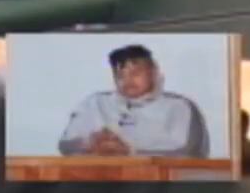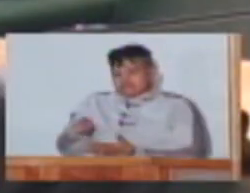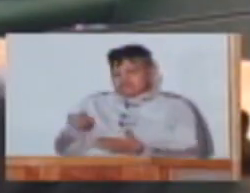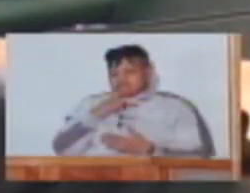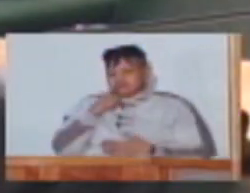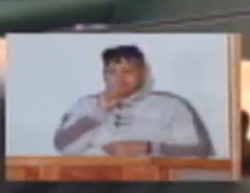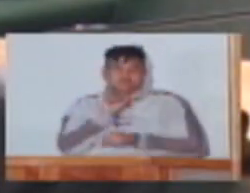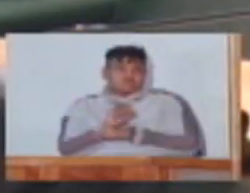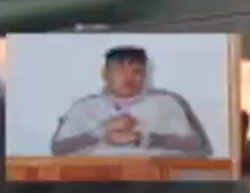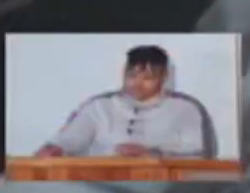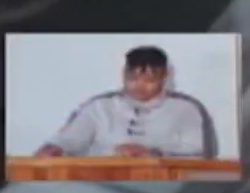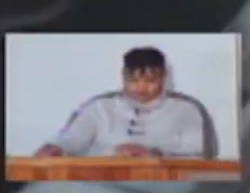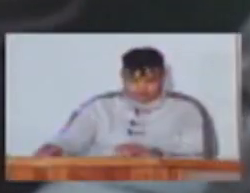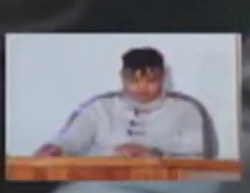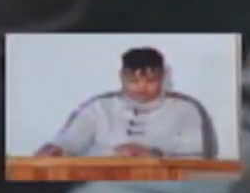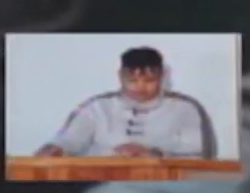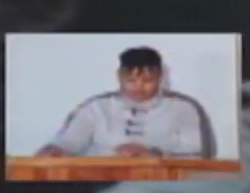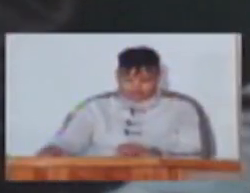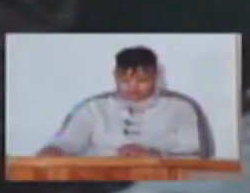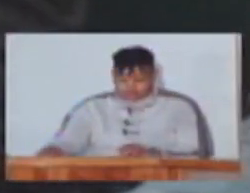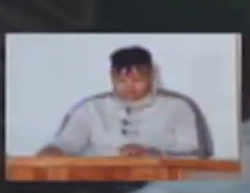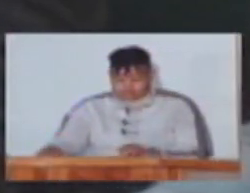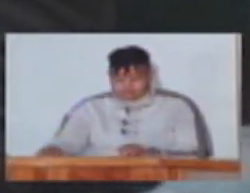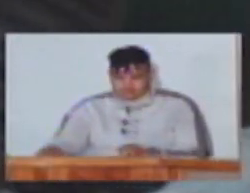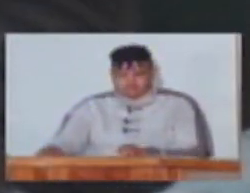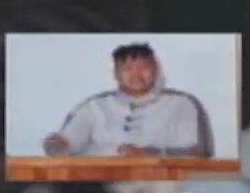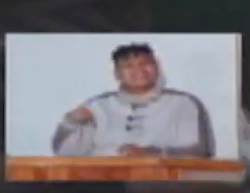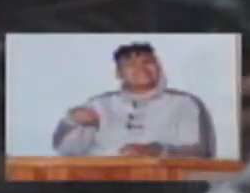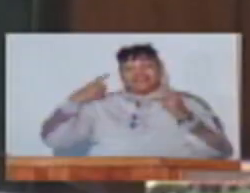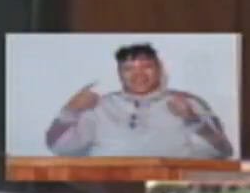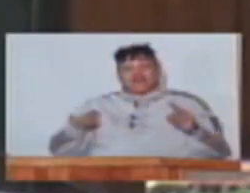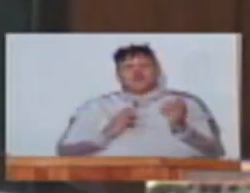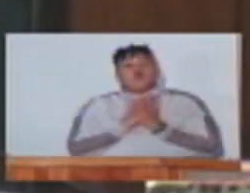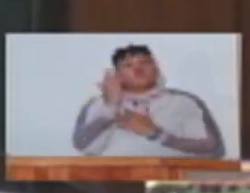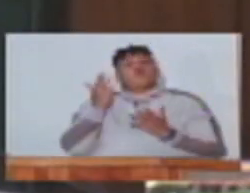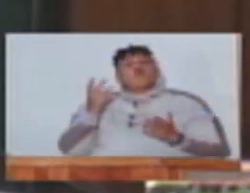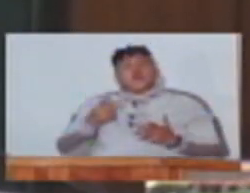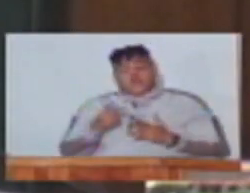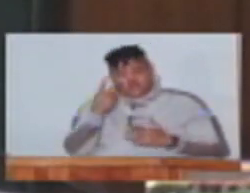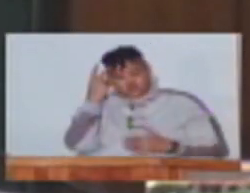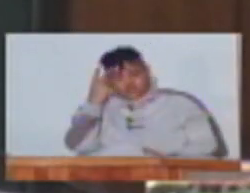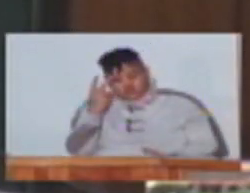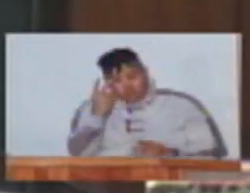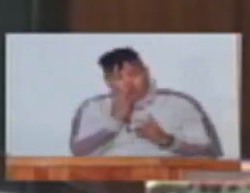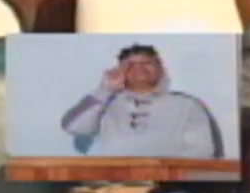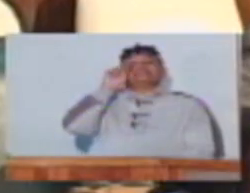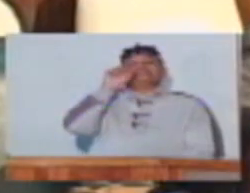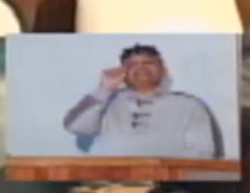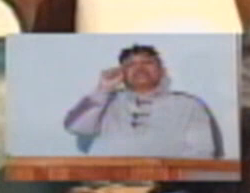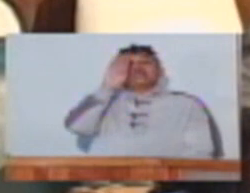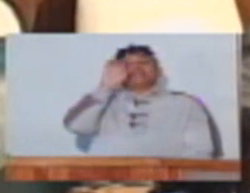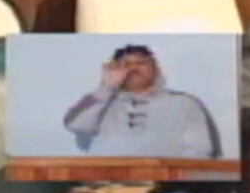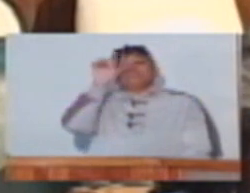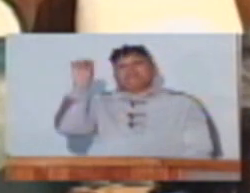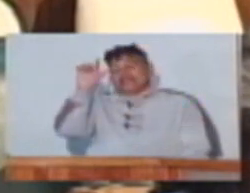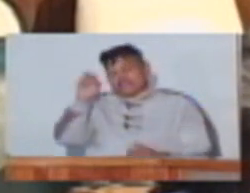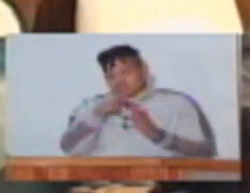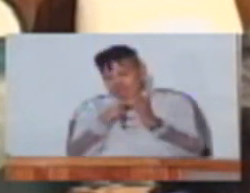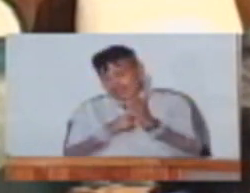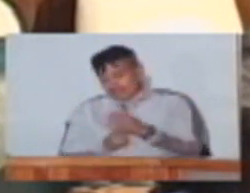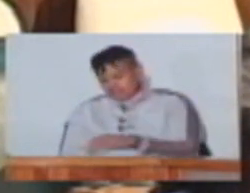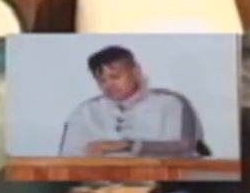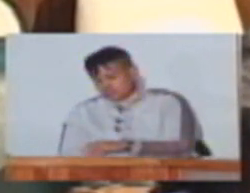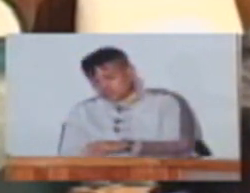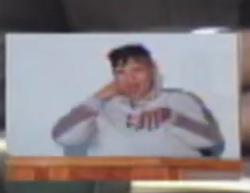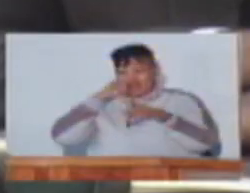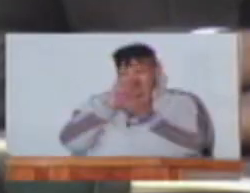to query the details or make changes to the budget where necessary. That's followed by the various budget presentations in Parliament. When those